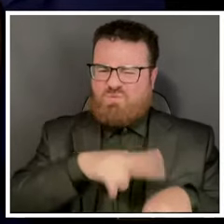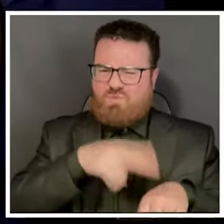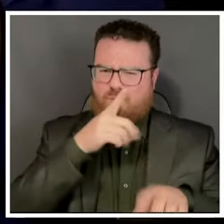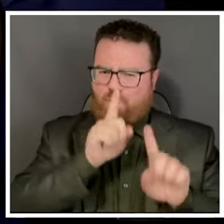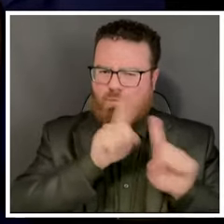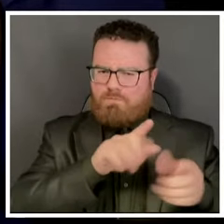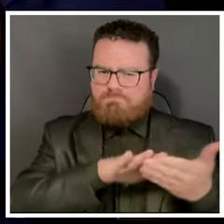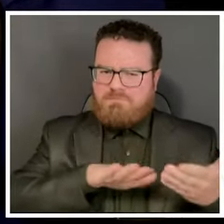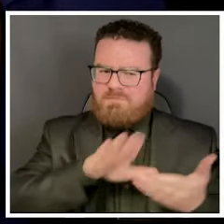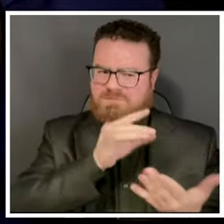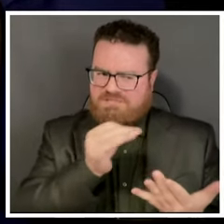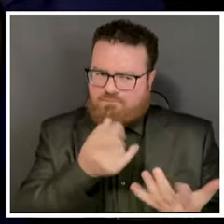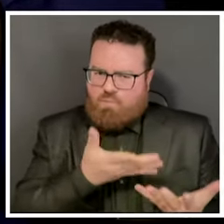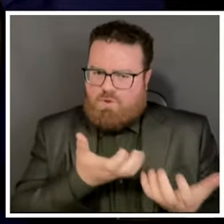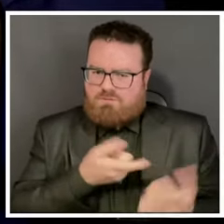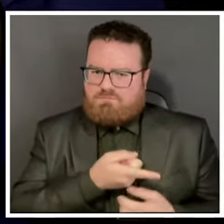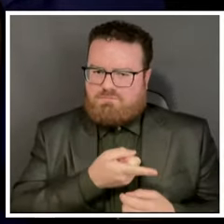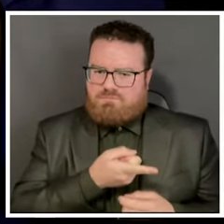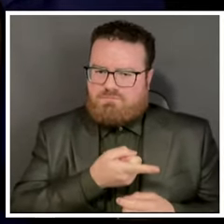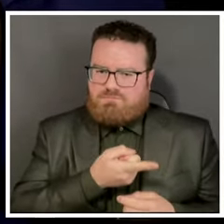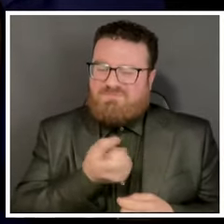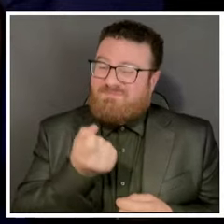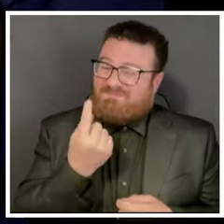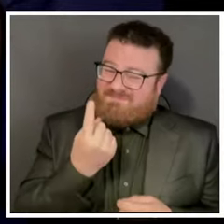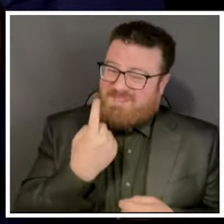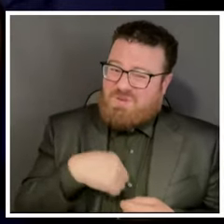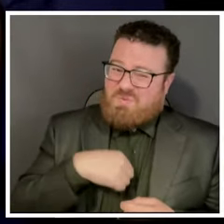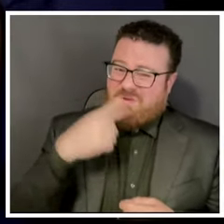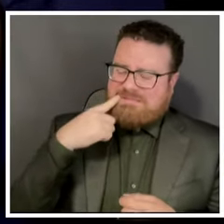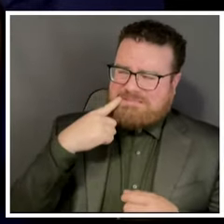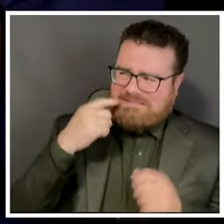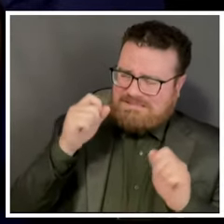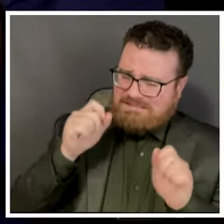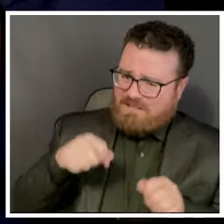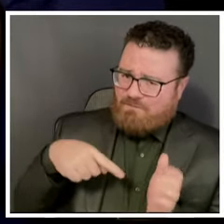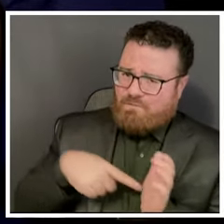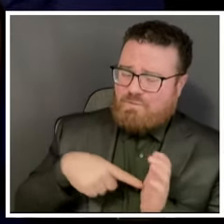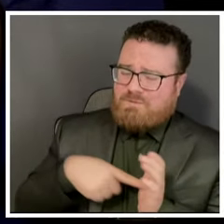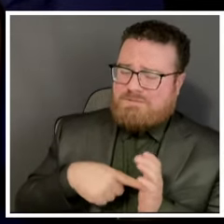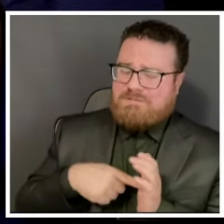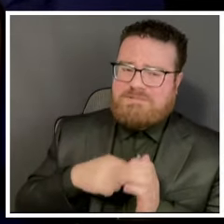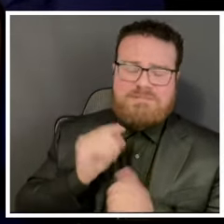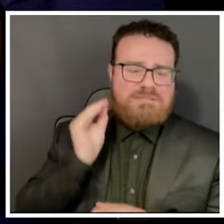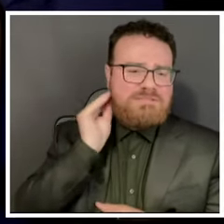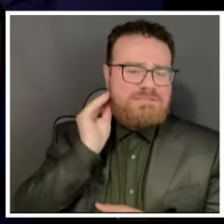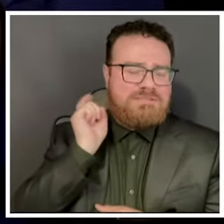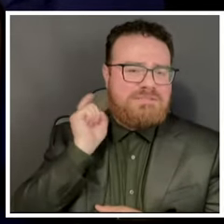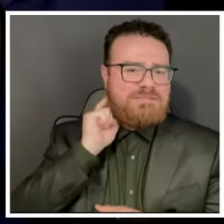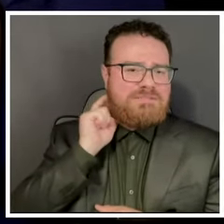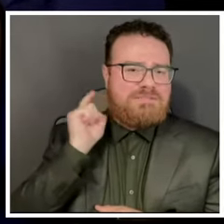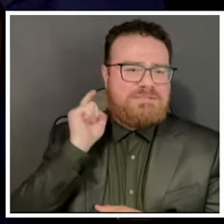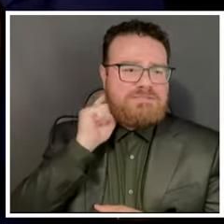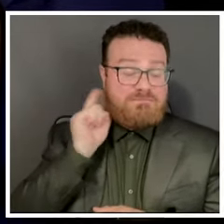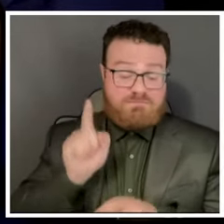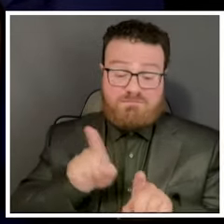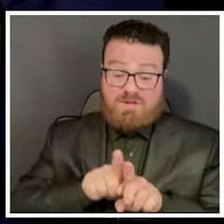if we could afford it. As our girls get older, those financial pressures are still